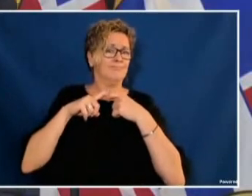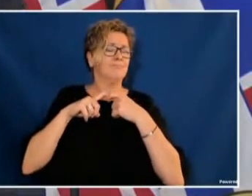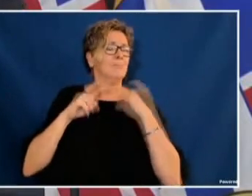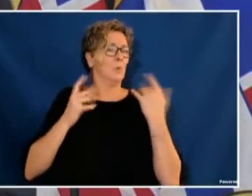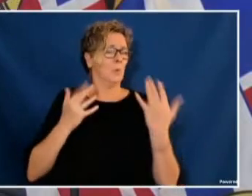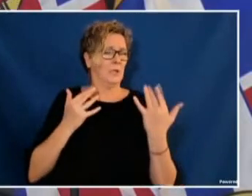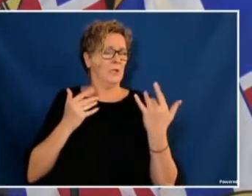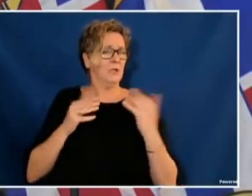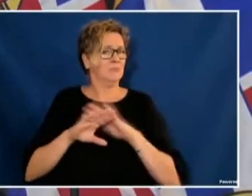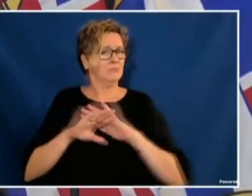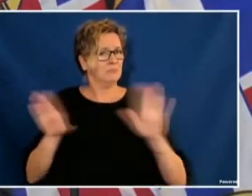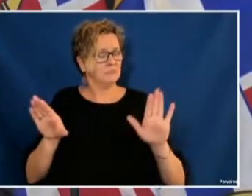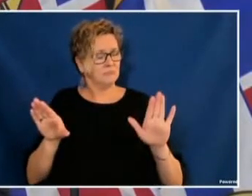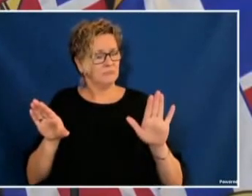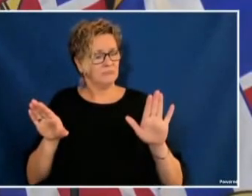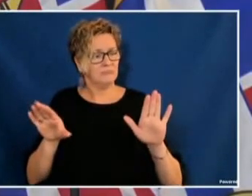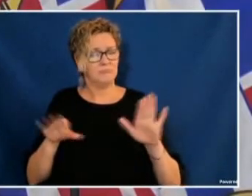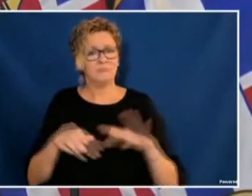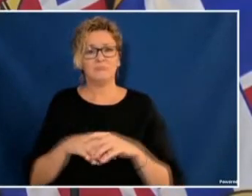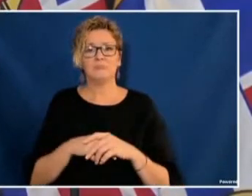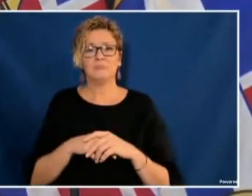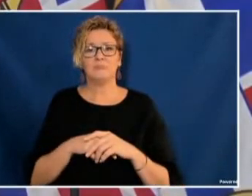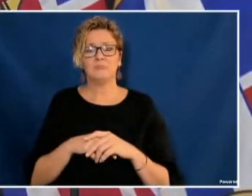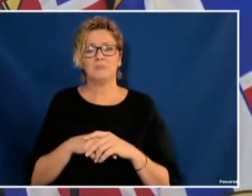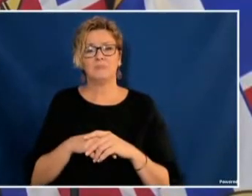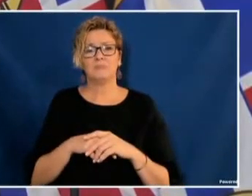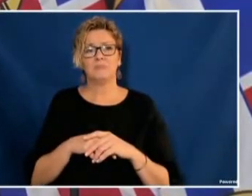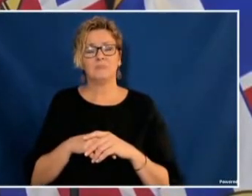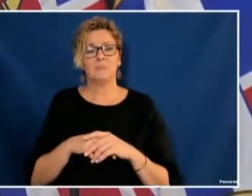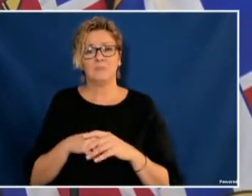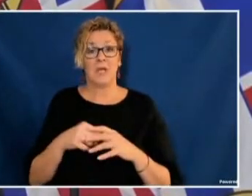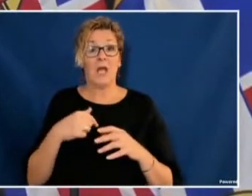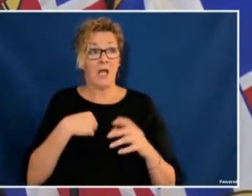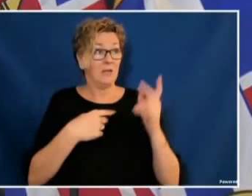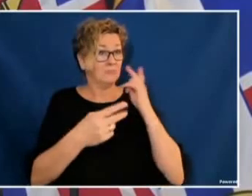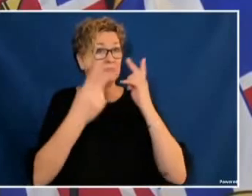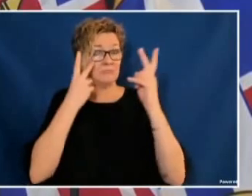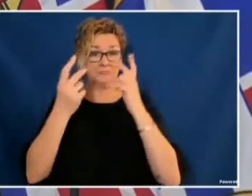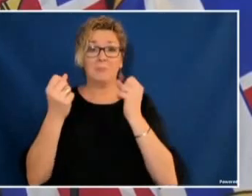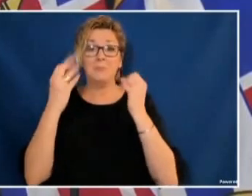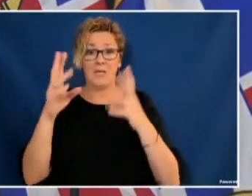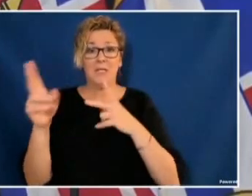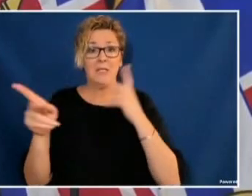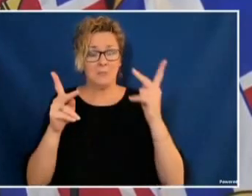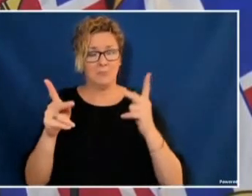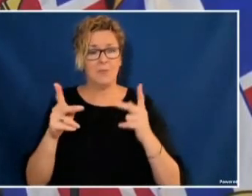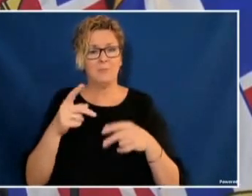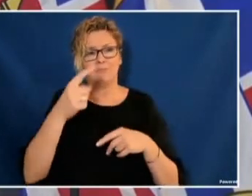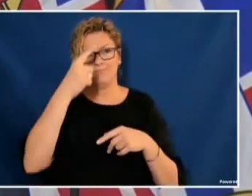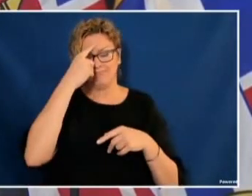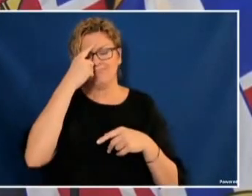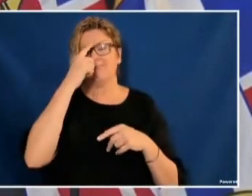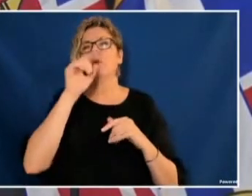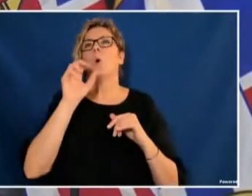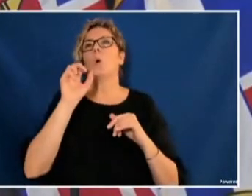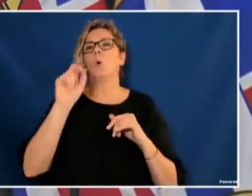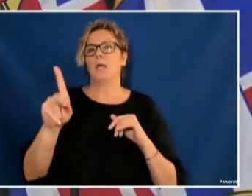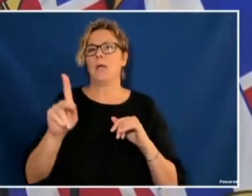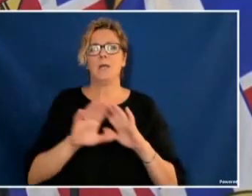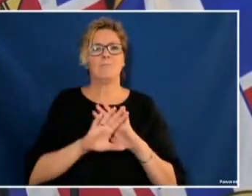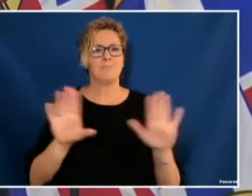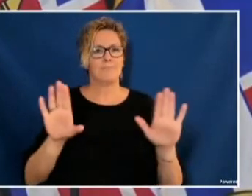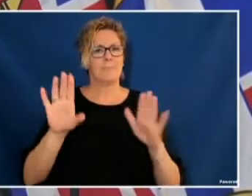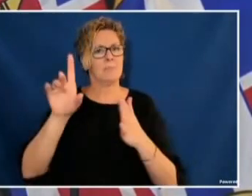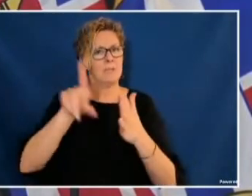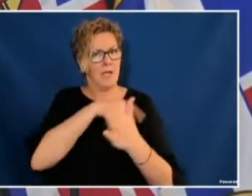around BC, I would note that last year, as of November 26, pharmacists had distributed